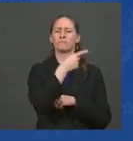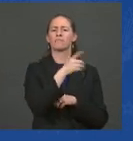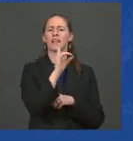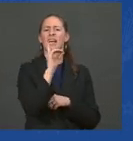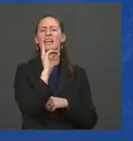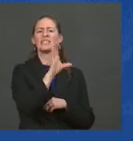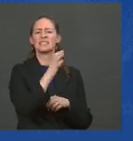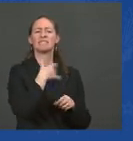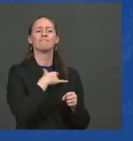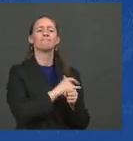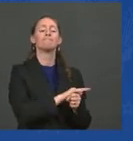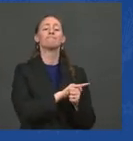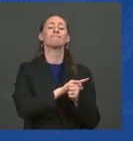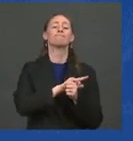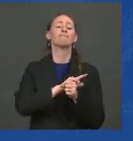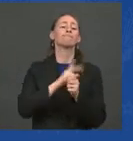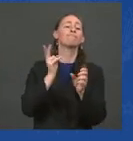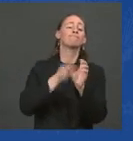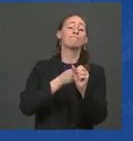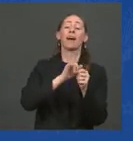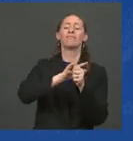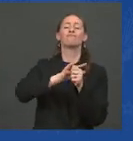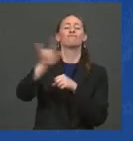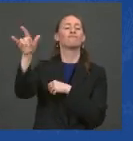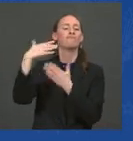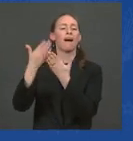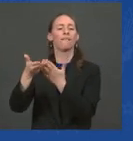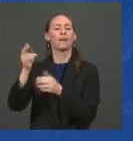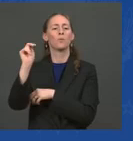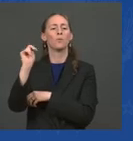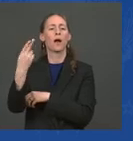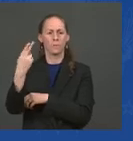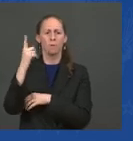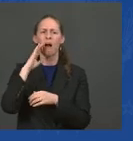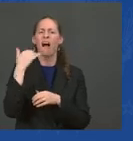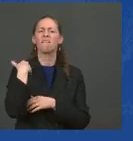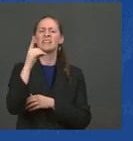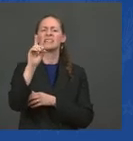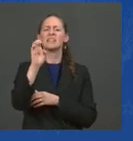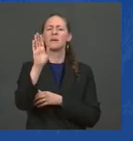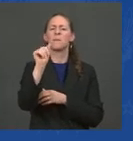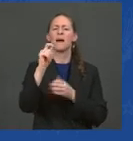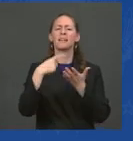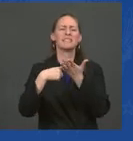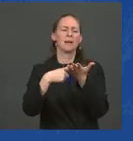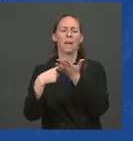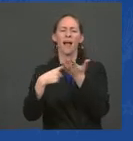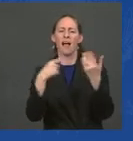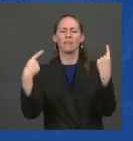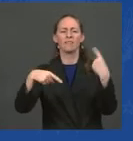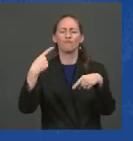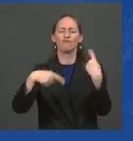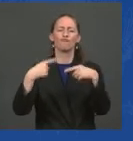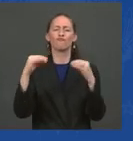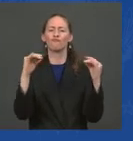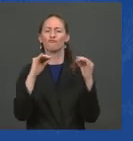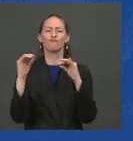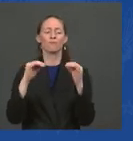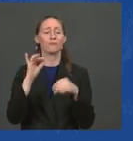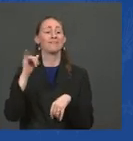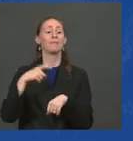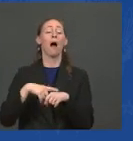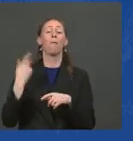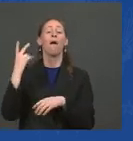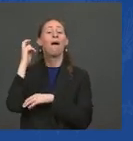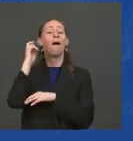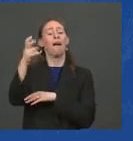Hampshire. We were on our way to the debate one other time, but the whole way up, we just laughed and told stories